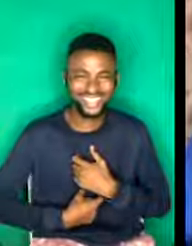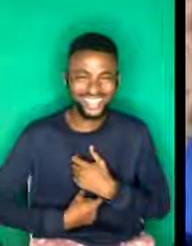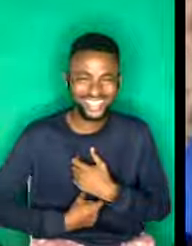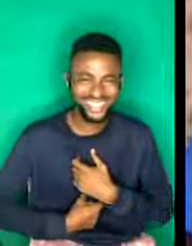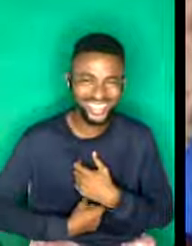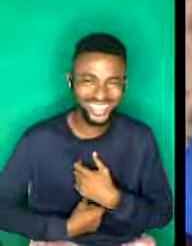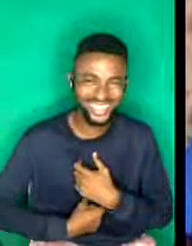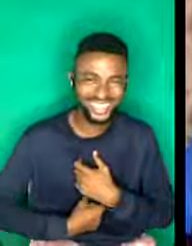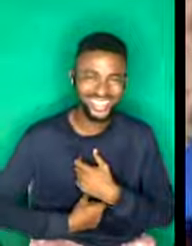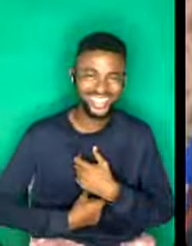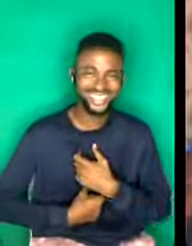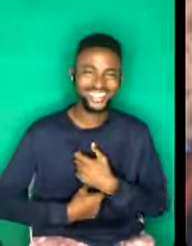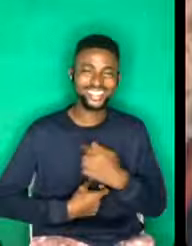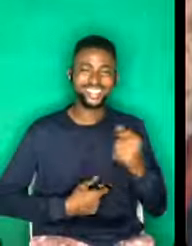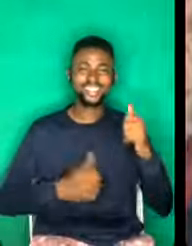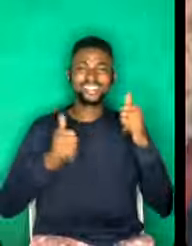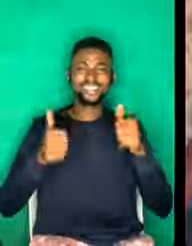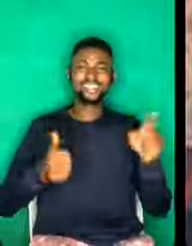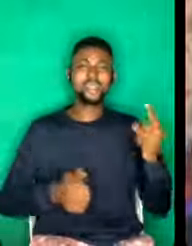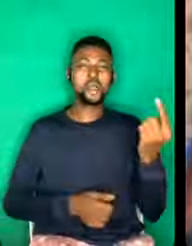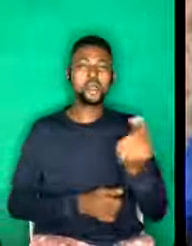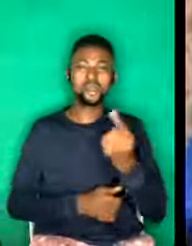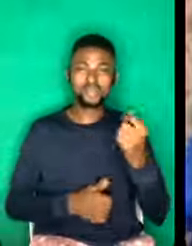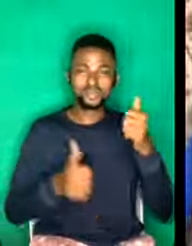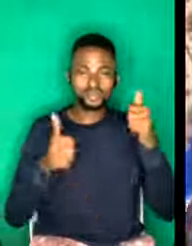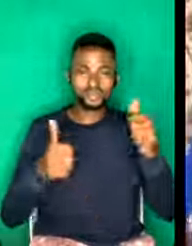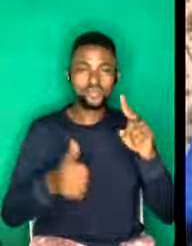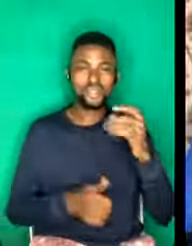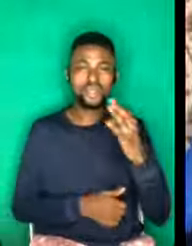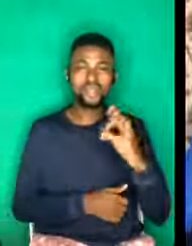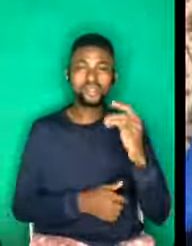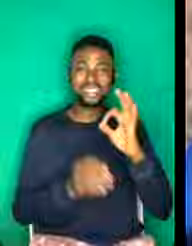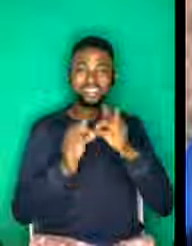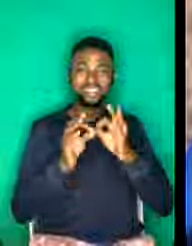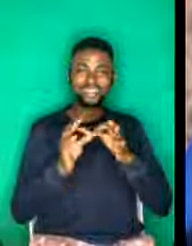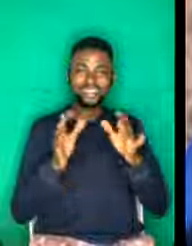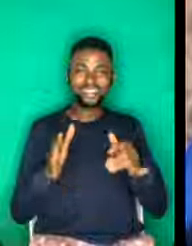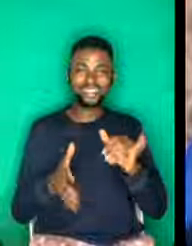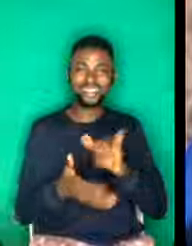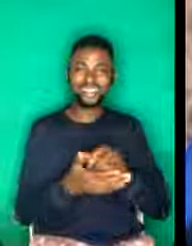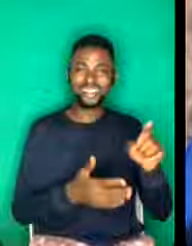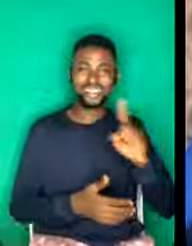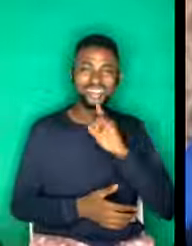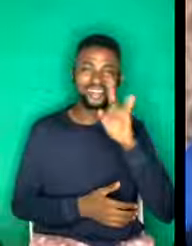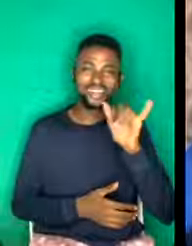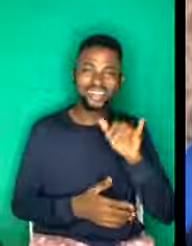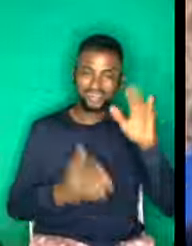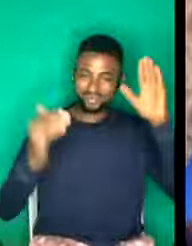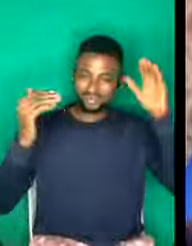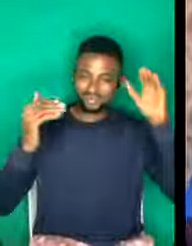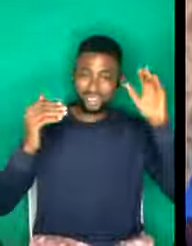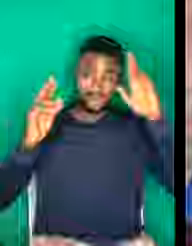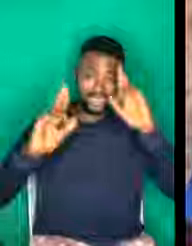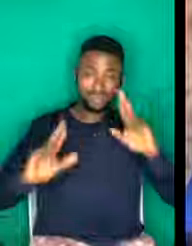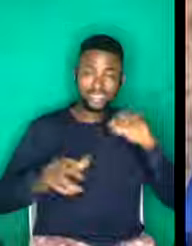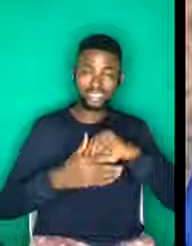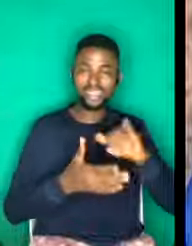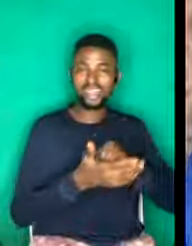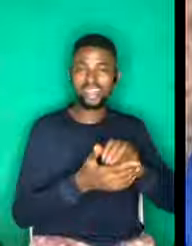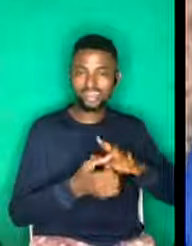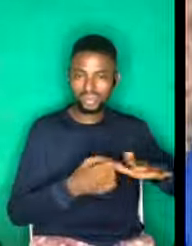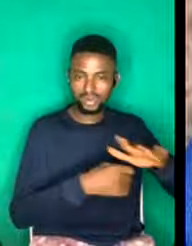He's not. Well He's done, always on yeah. point. One of those interpreters I really, really respect in that area, really.